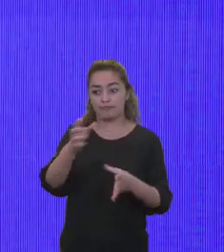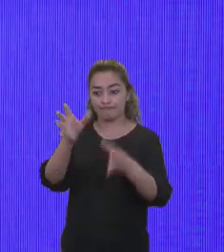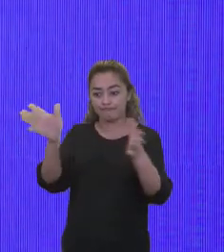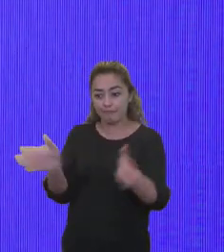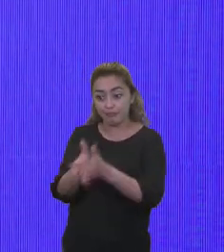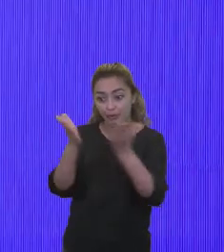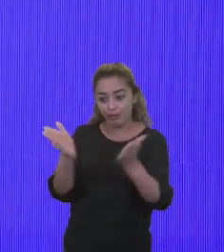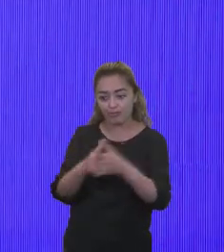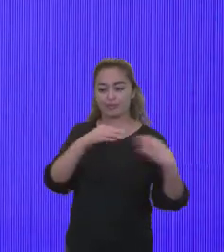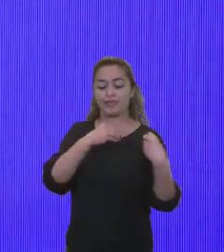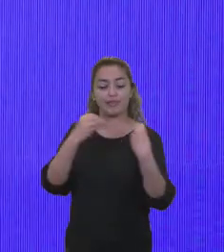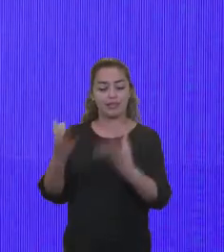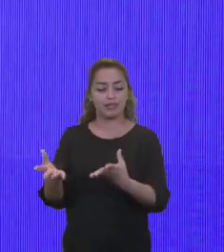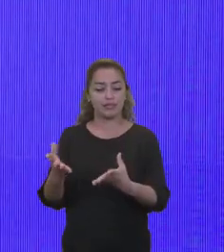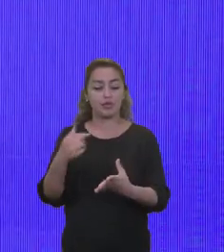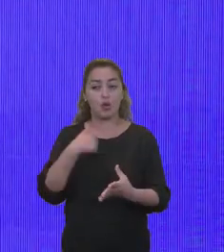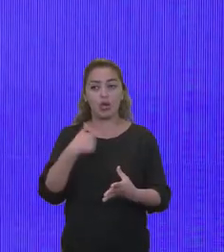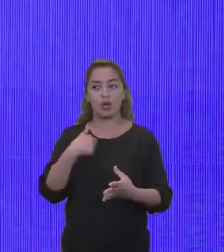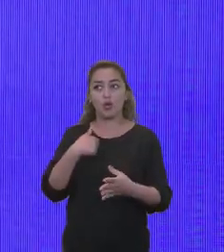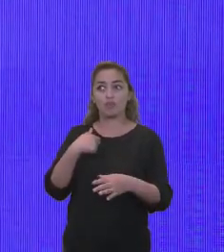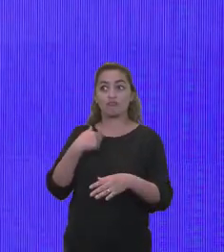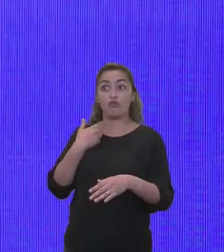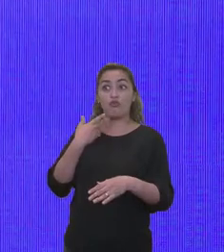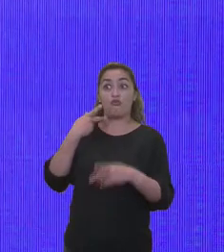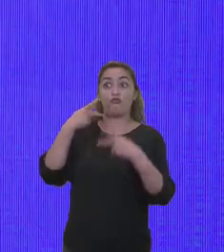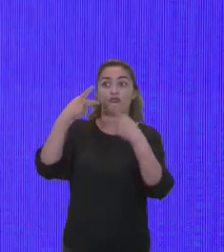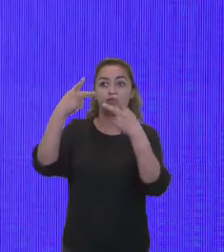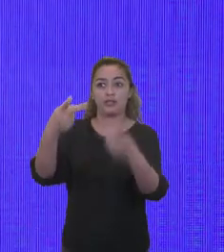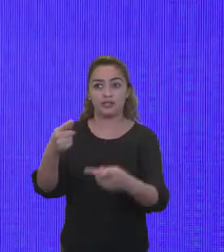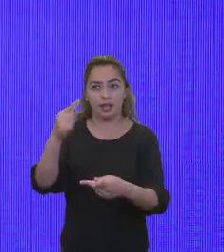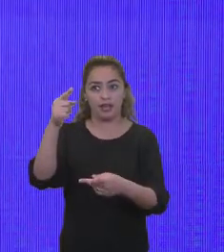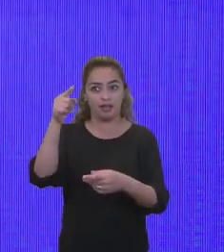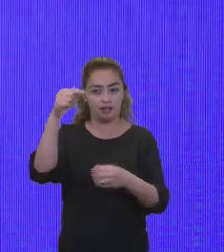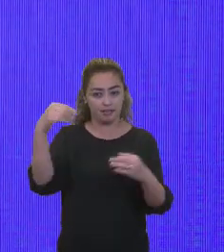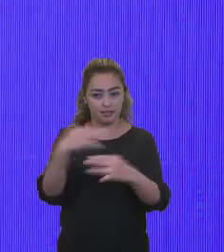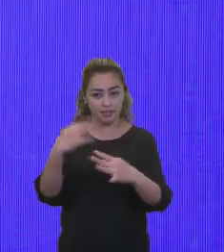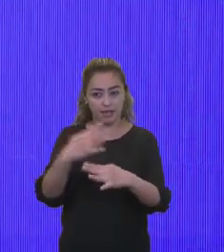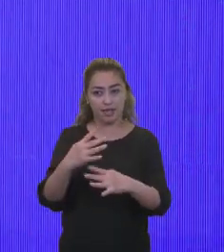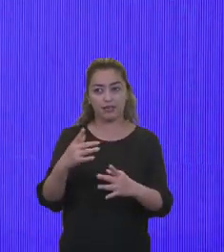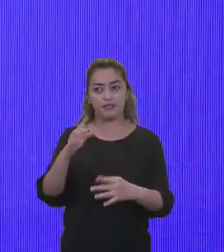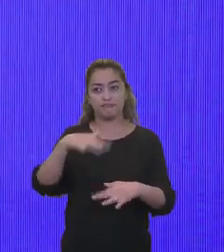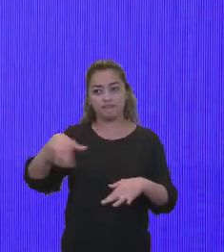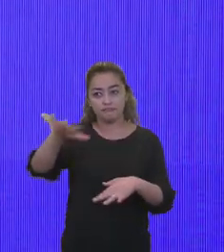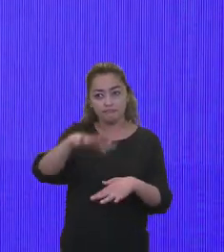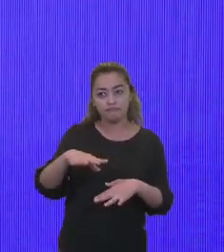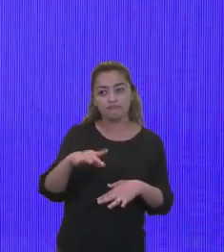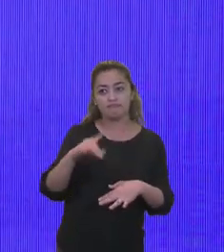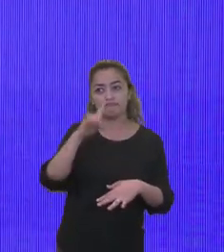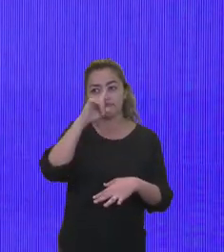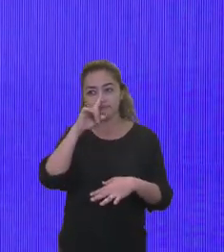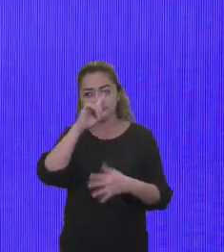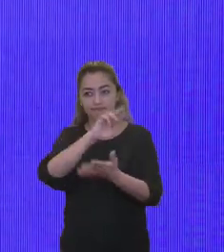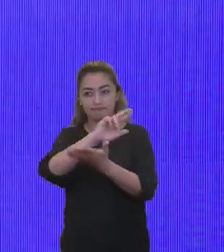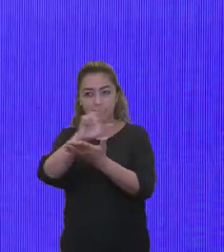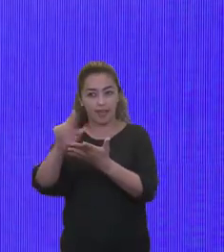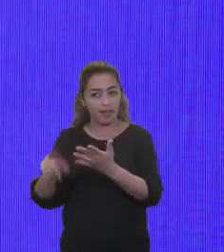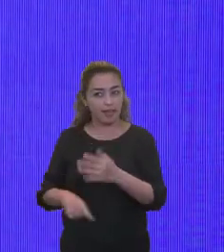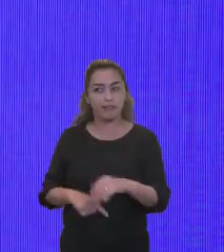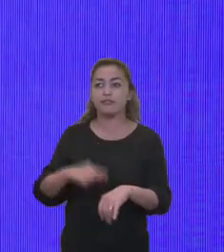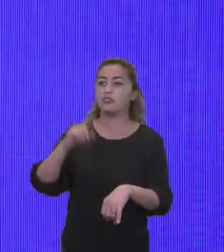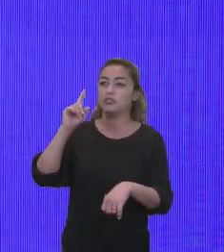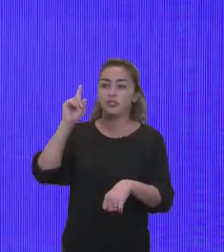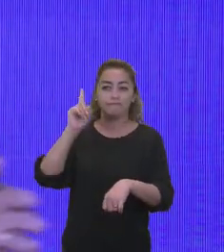went to Medellin in Colombia, it was the most violent city in the world. The Cali,